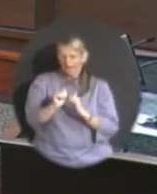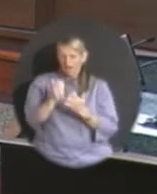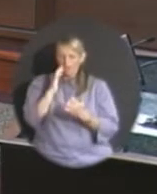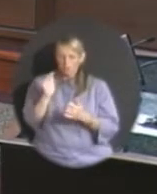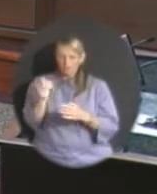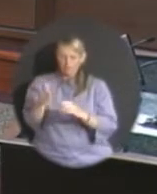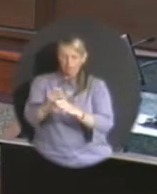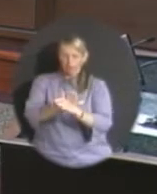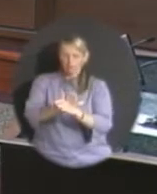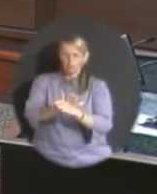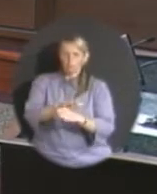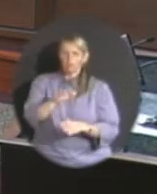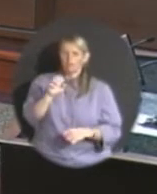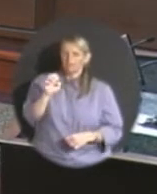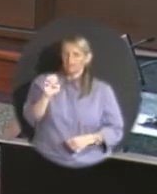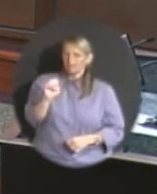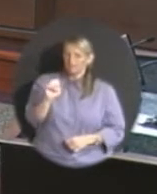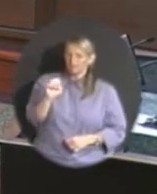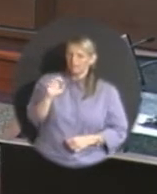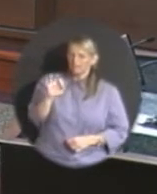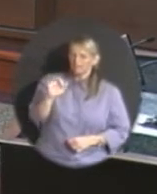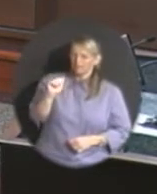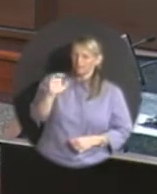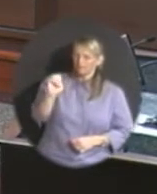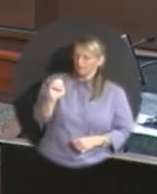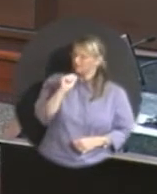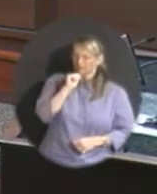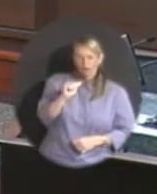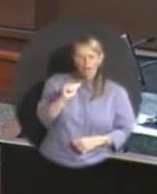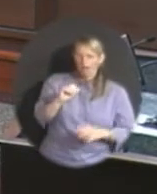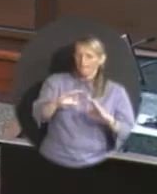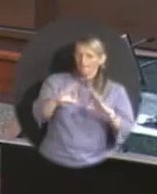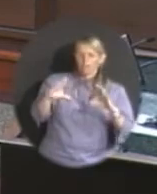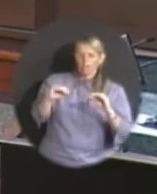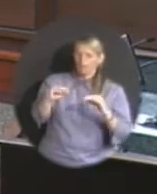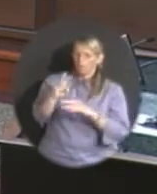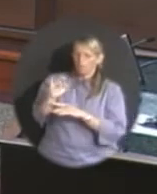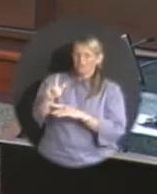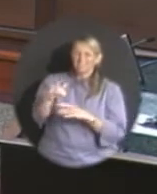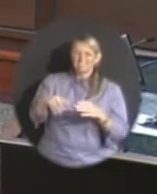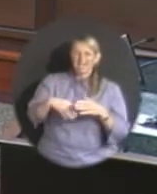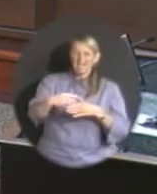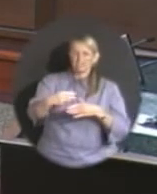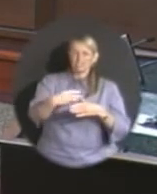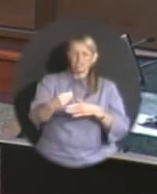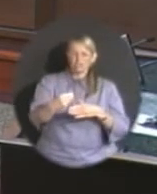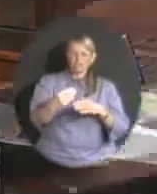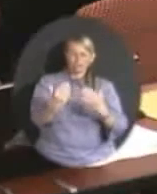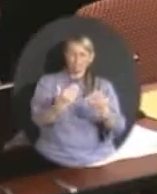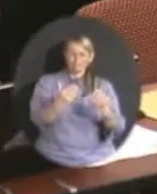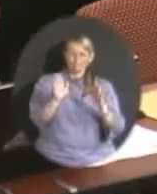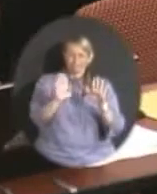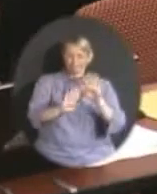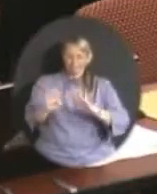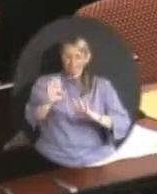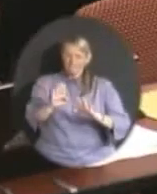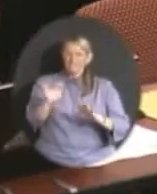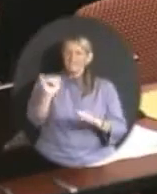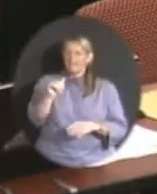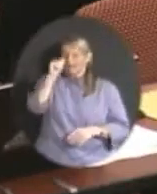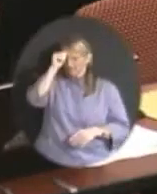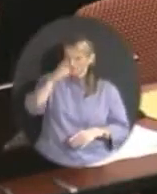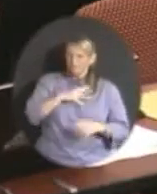EFS is not a block wall. EFS is exterior installation of finish system. It's sort of a man-made stucco. Okay. We have it on several of our buildings,